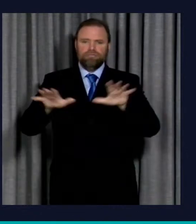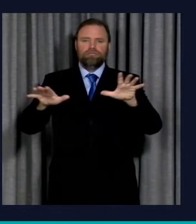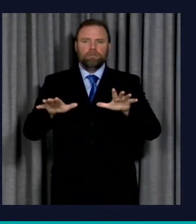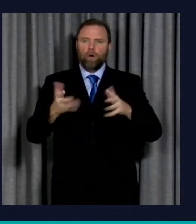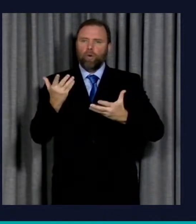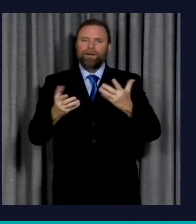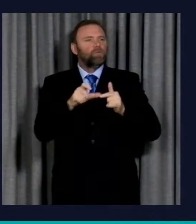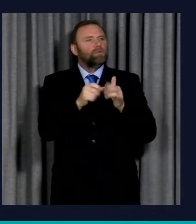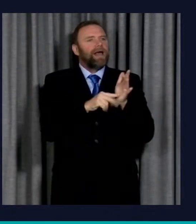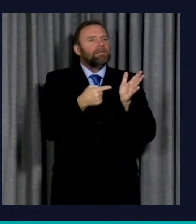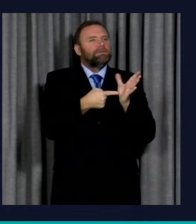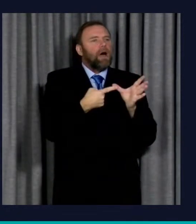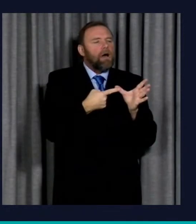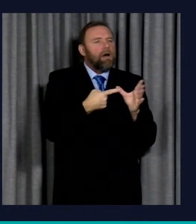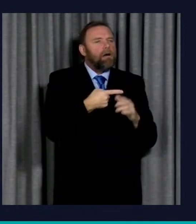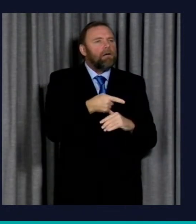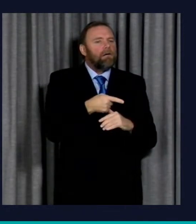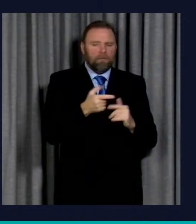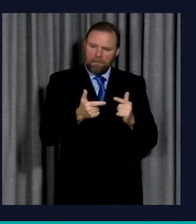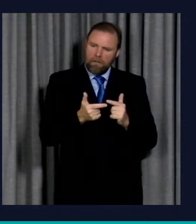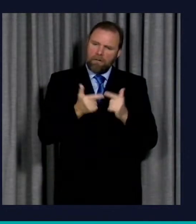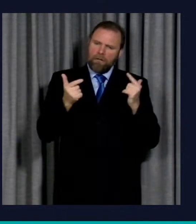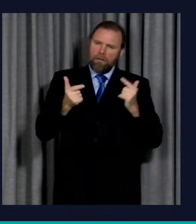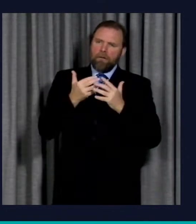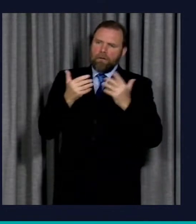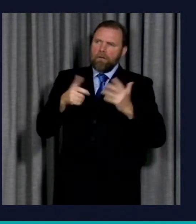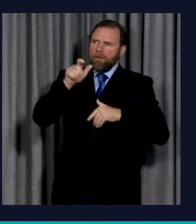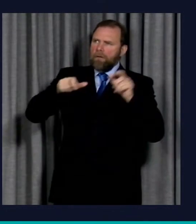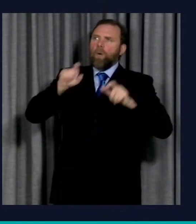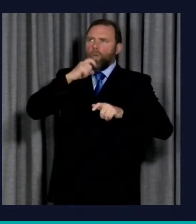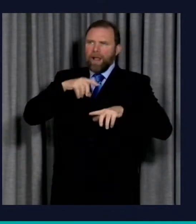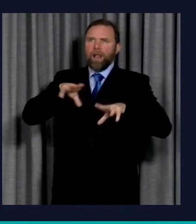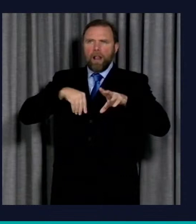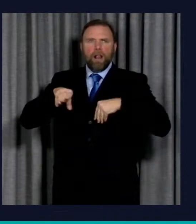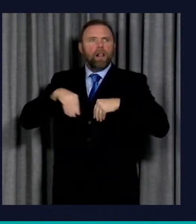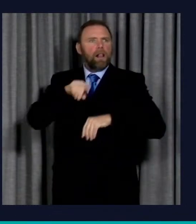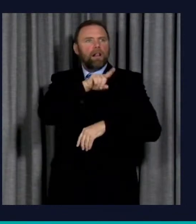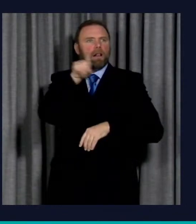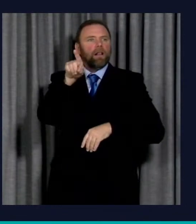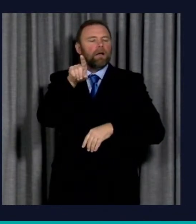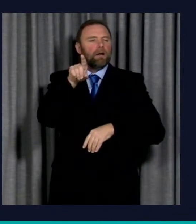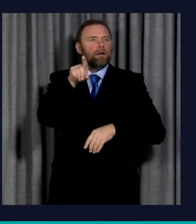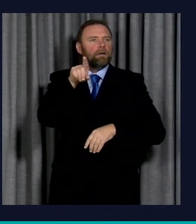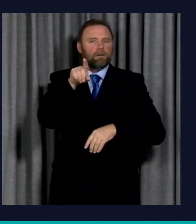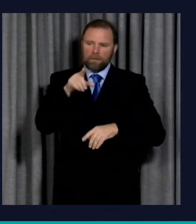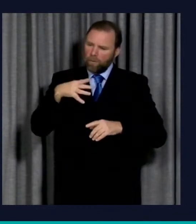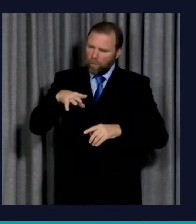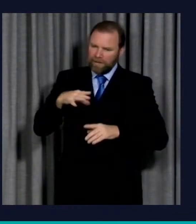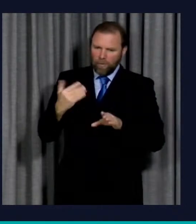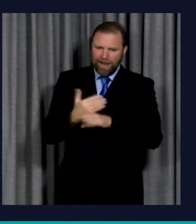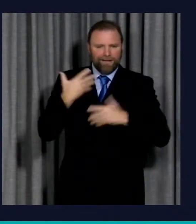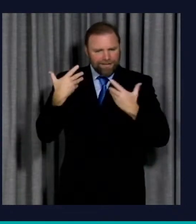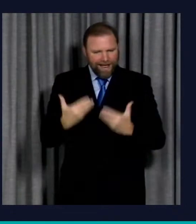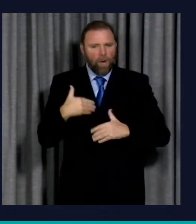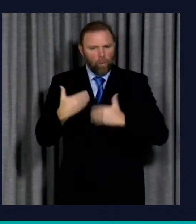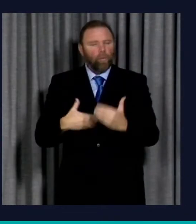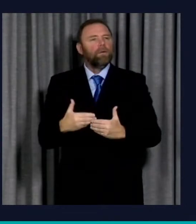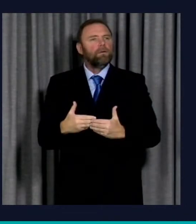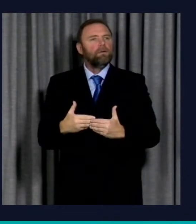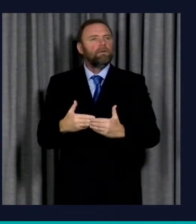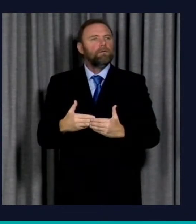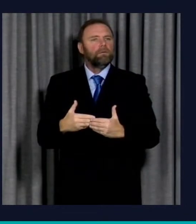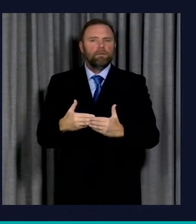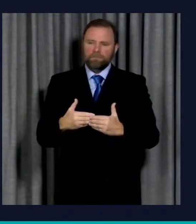than Delta. Very large numbers of people will be affected by it. We need to act now in order